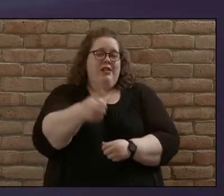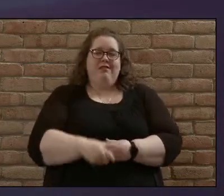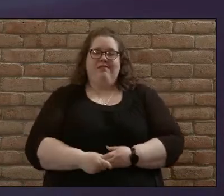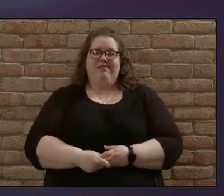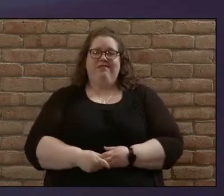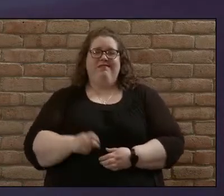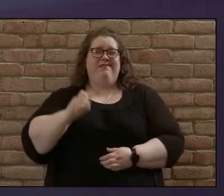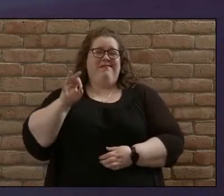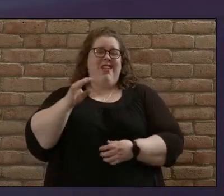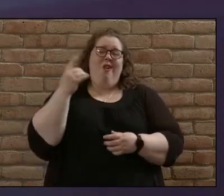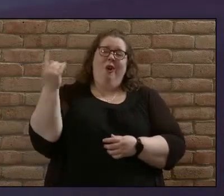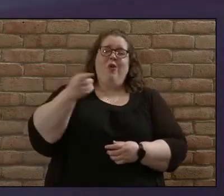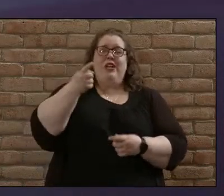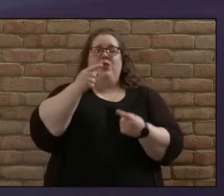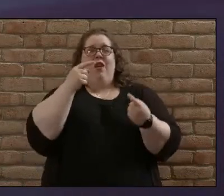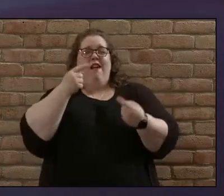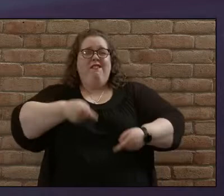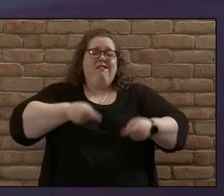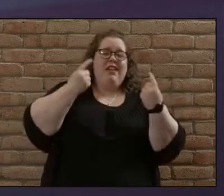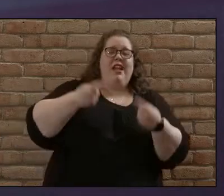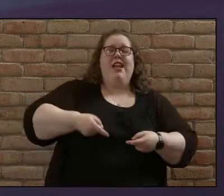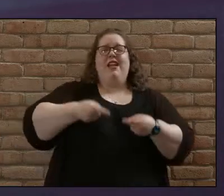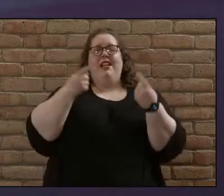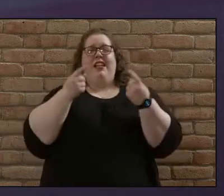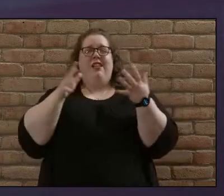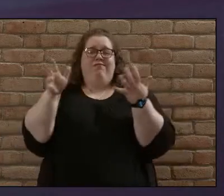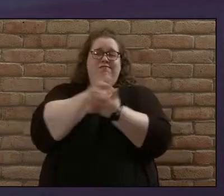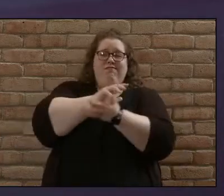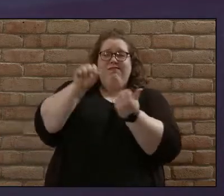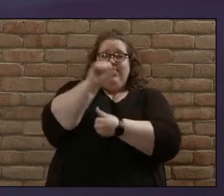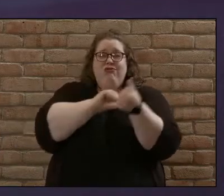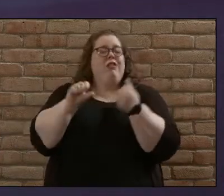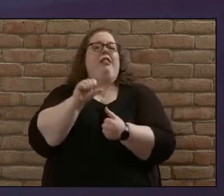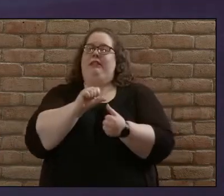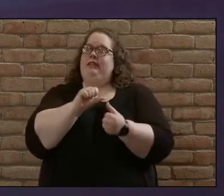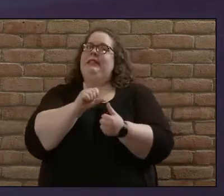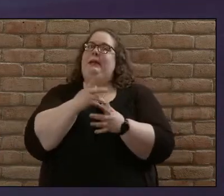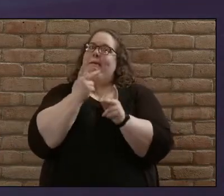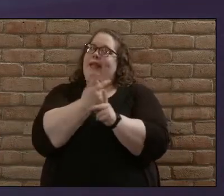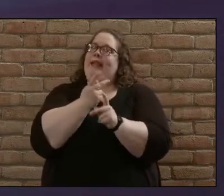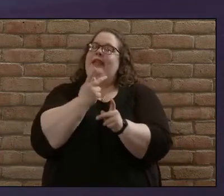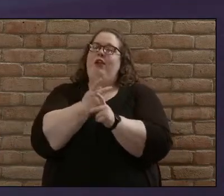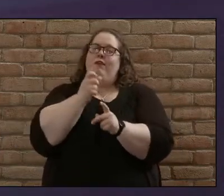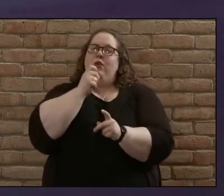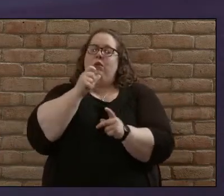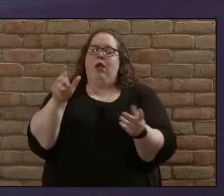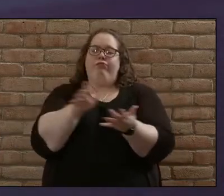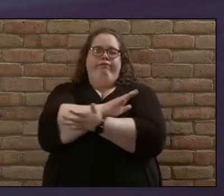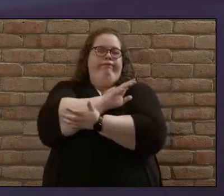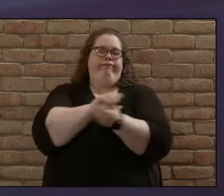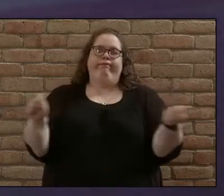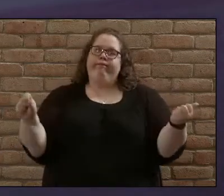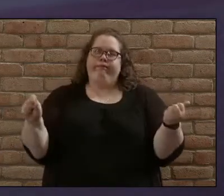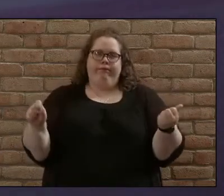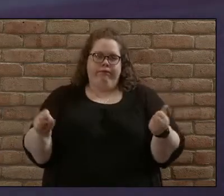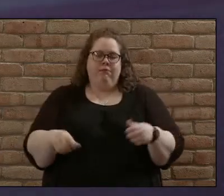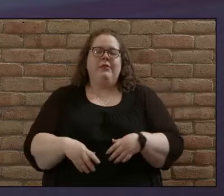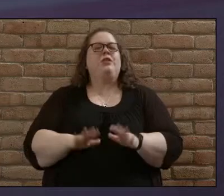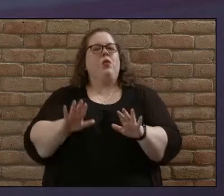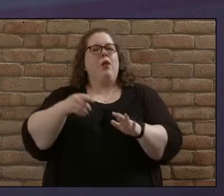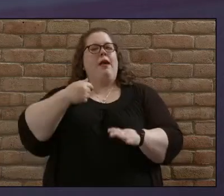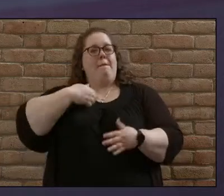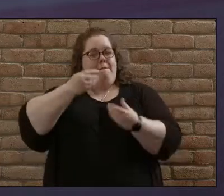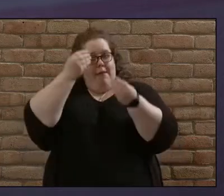another, watch out. Beware of destroying one another. So I say, let the Holy Spirit guide